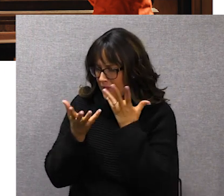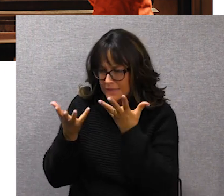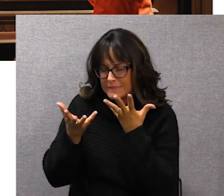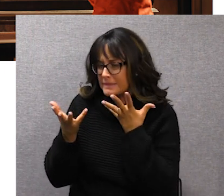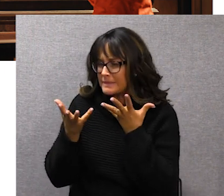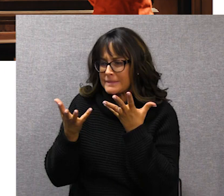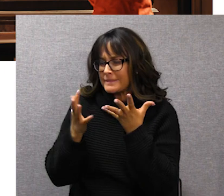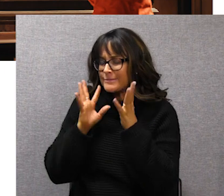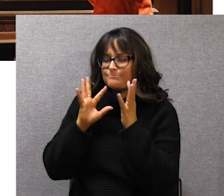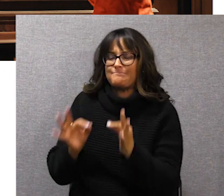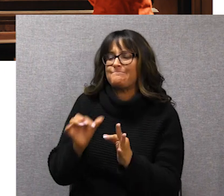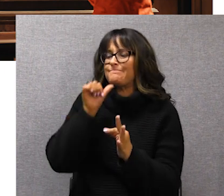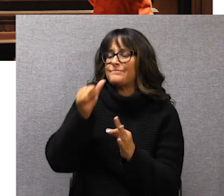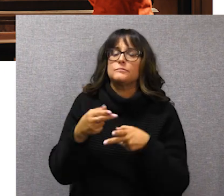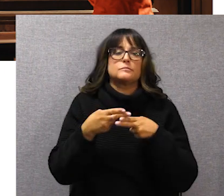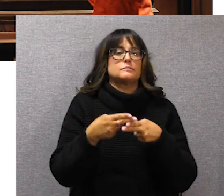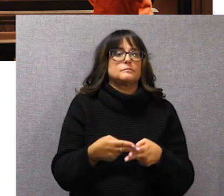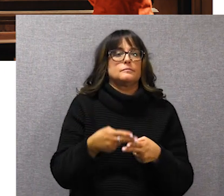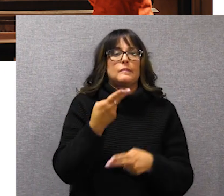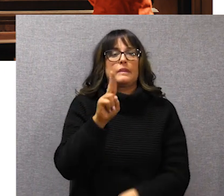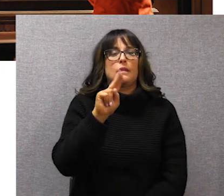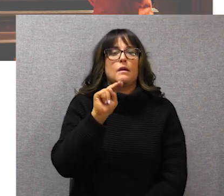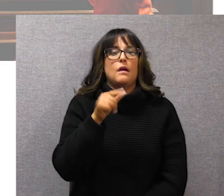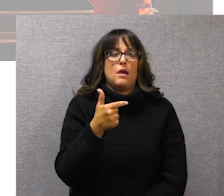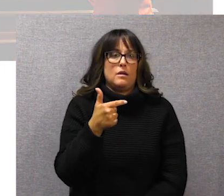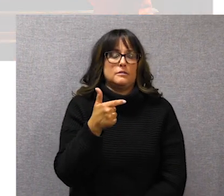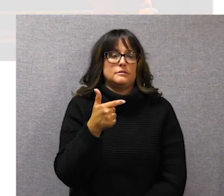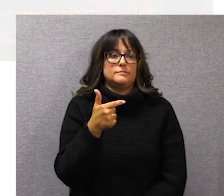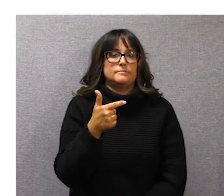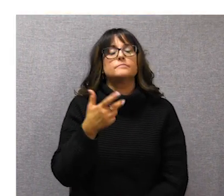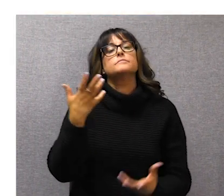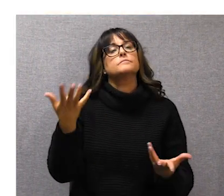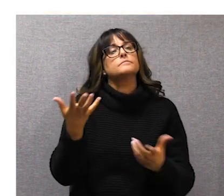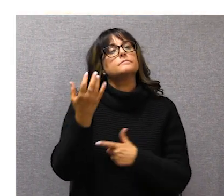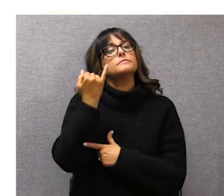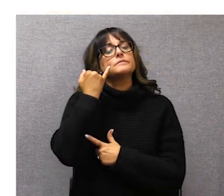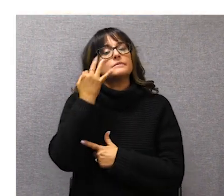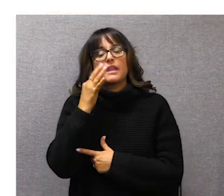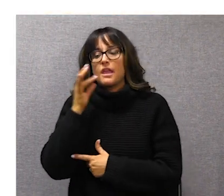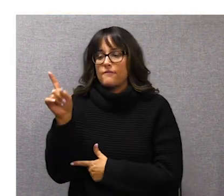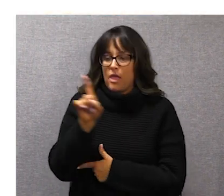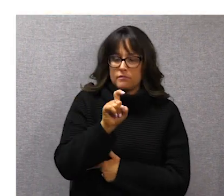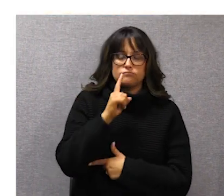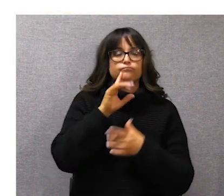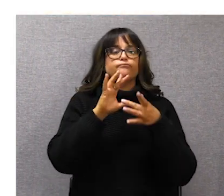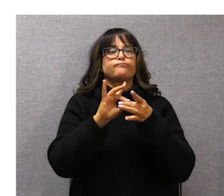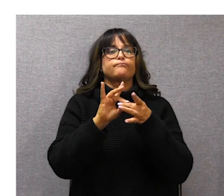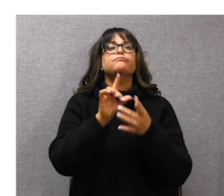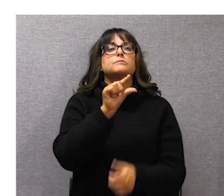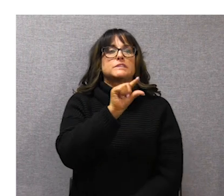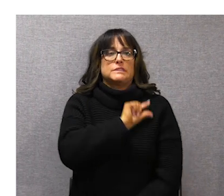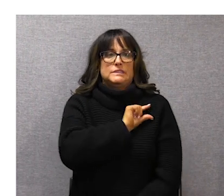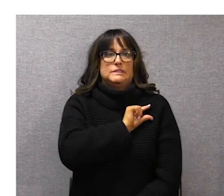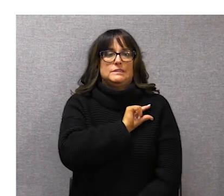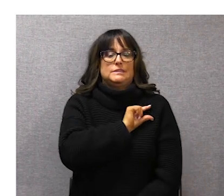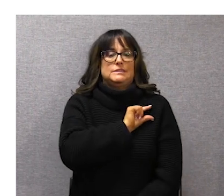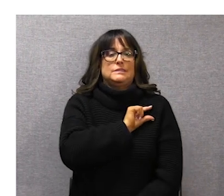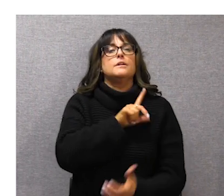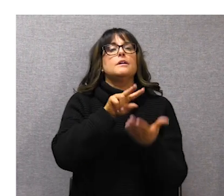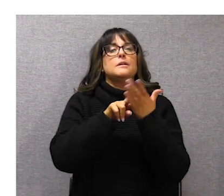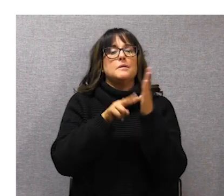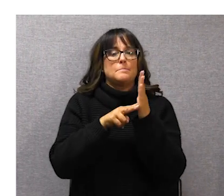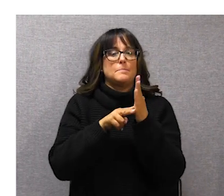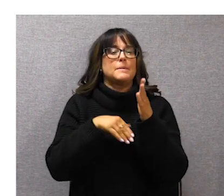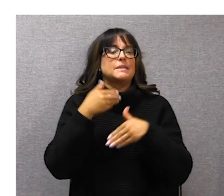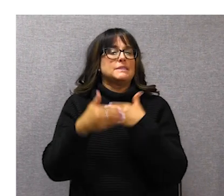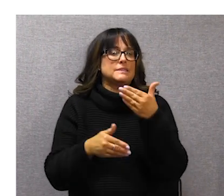and the case will have to be retried. If the jury returns with a guilty verdict, then Step 8, sentencing, will